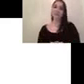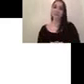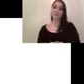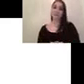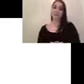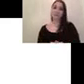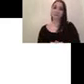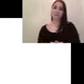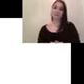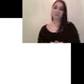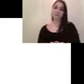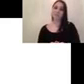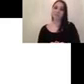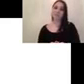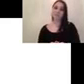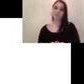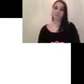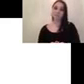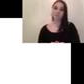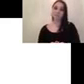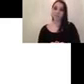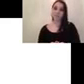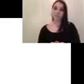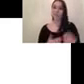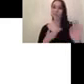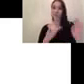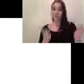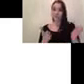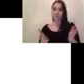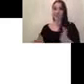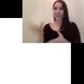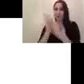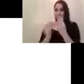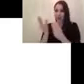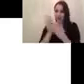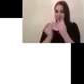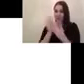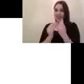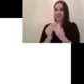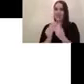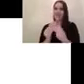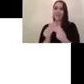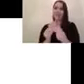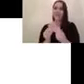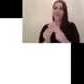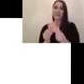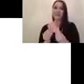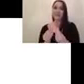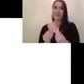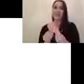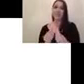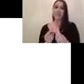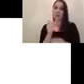The self-training, basically contrastive representation learning is really booming out, and pre-train, a lot of people